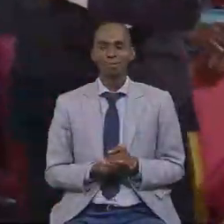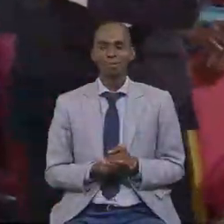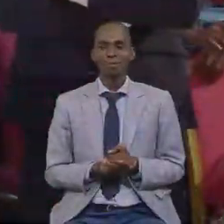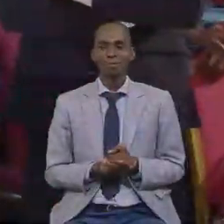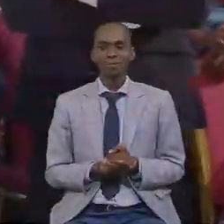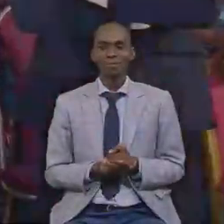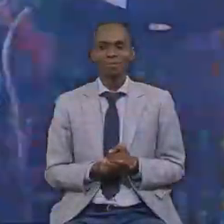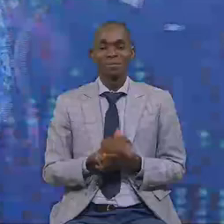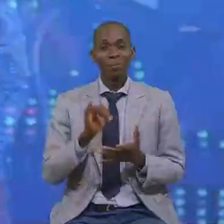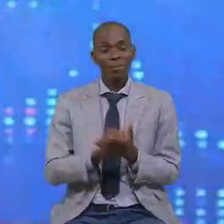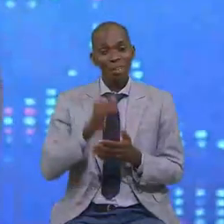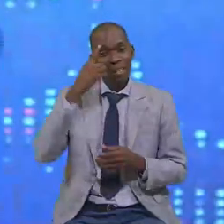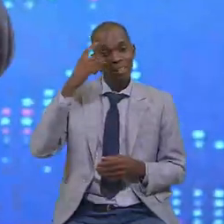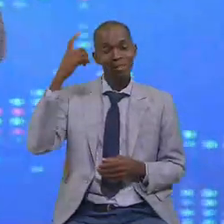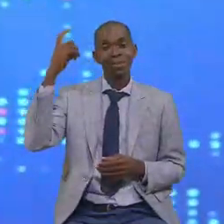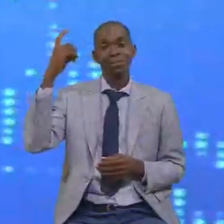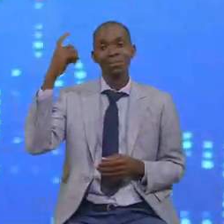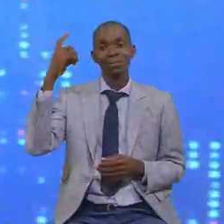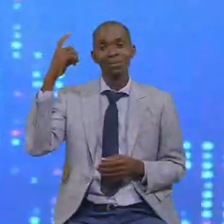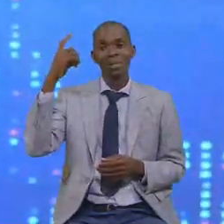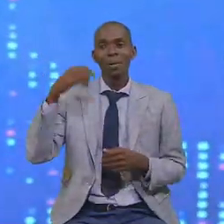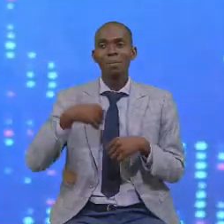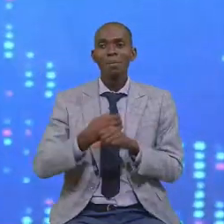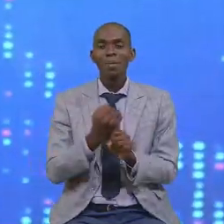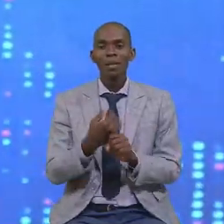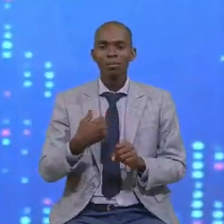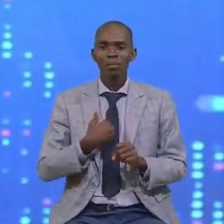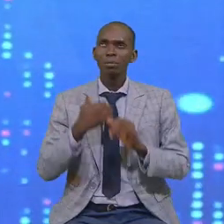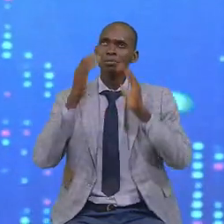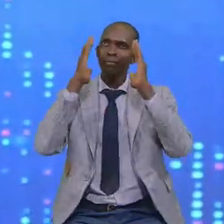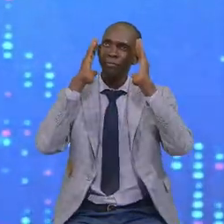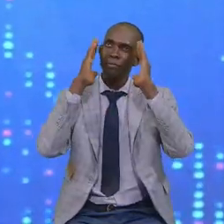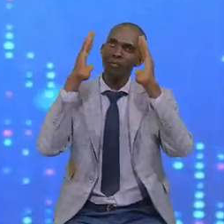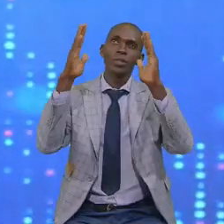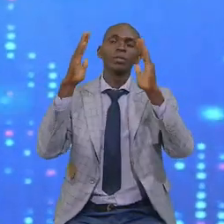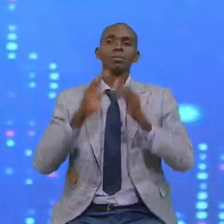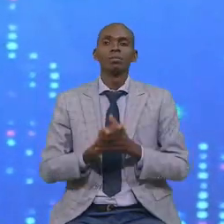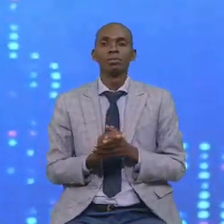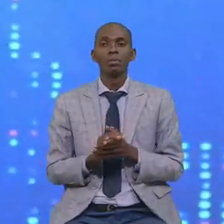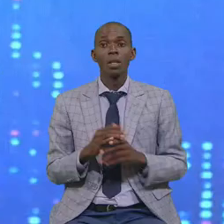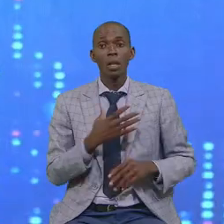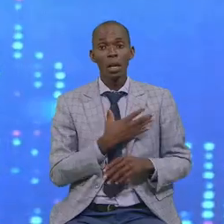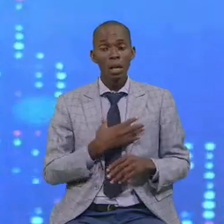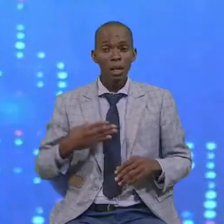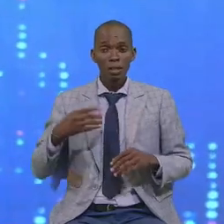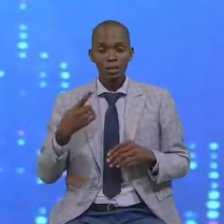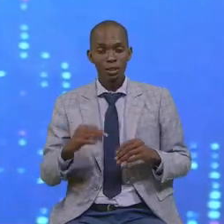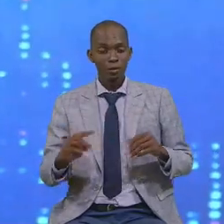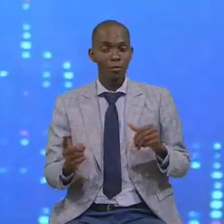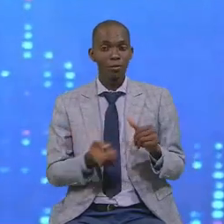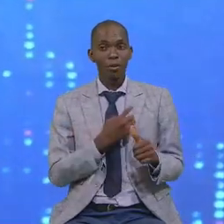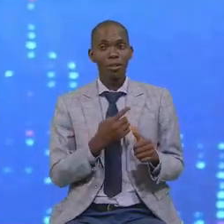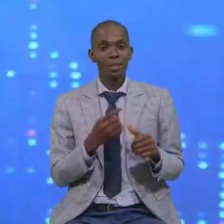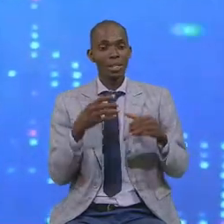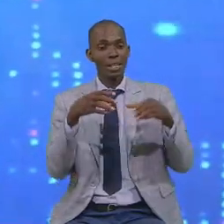That dream made me focused. And the first class that